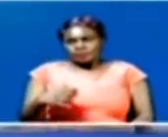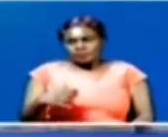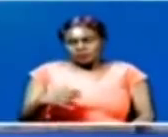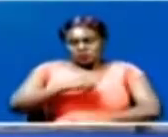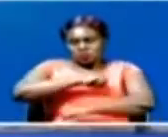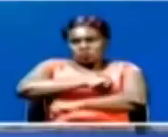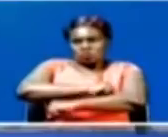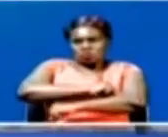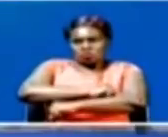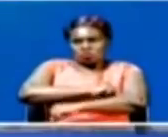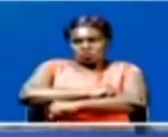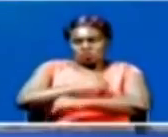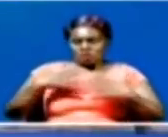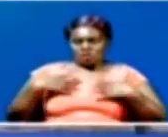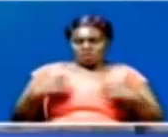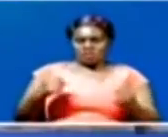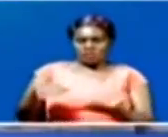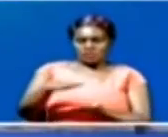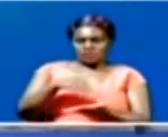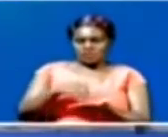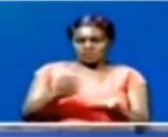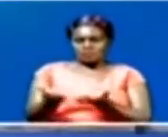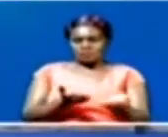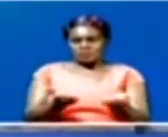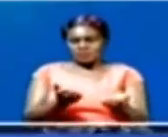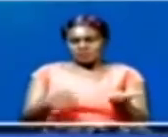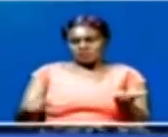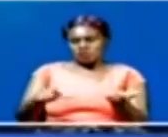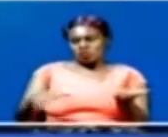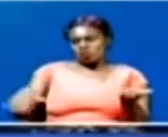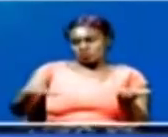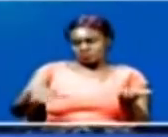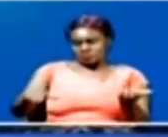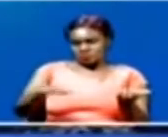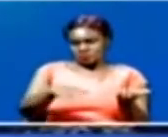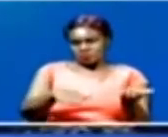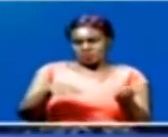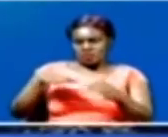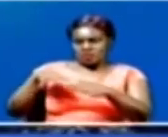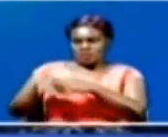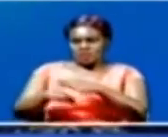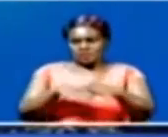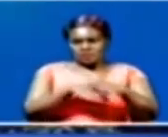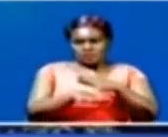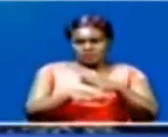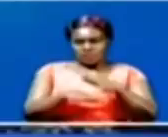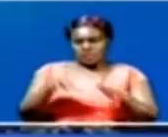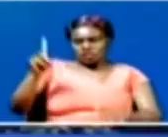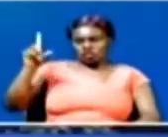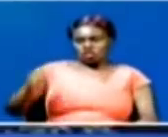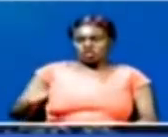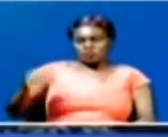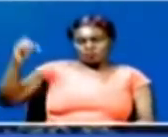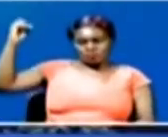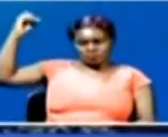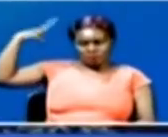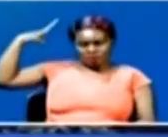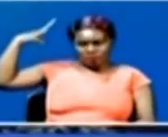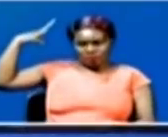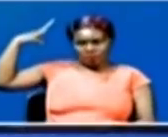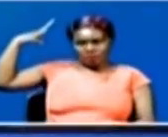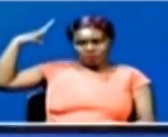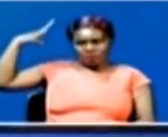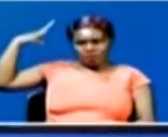For schools, health centers, businesses and local facilities, access to inexpensive and sustainable energy